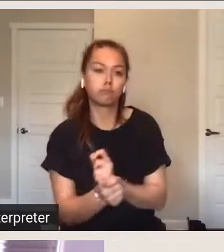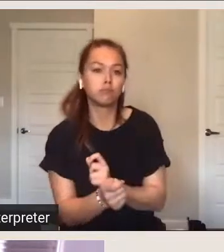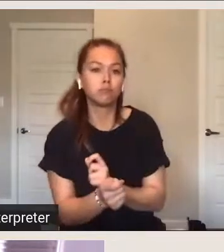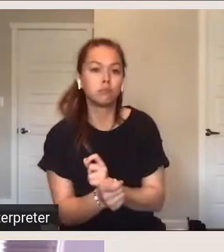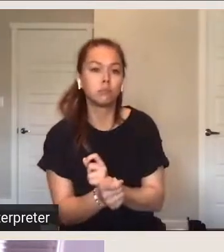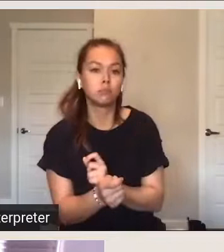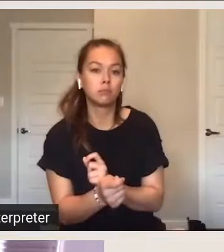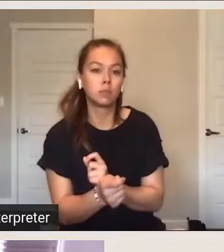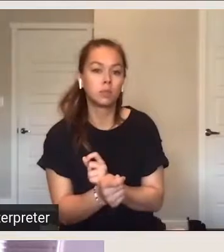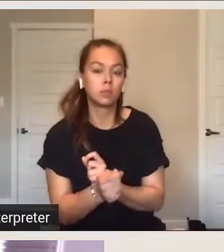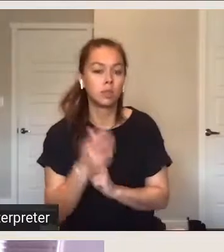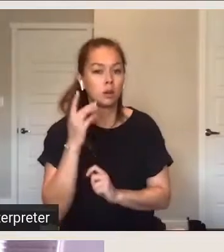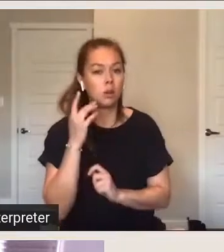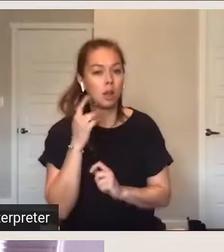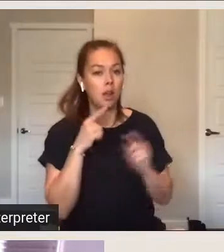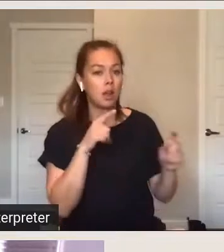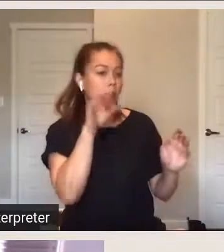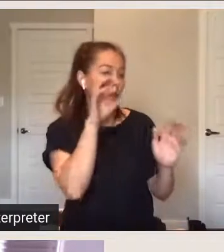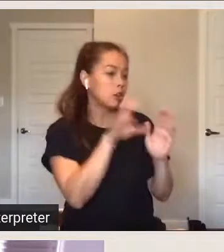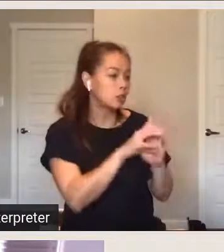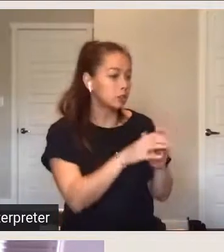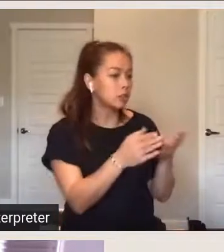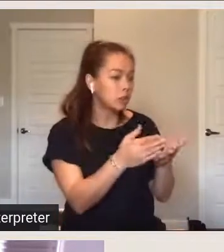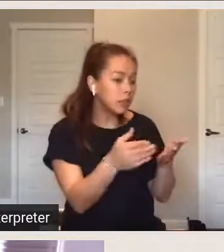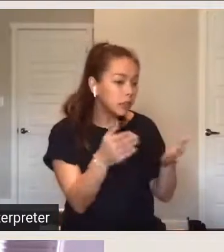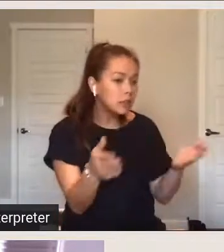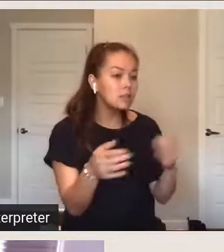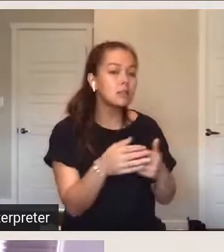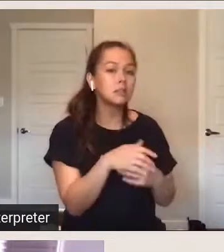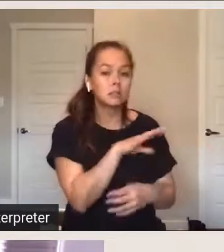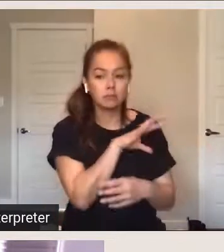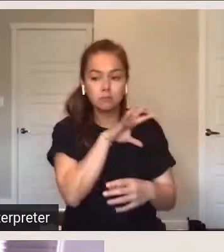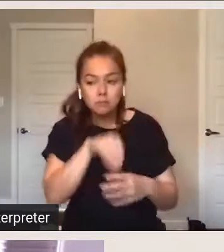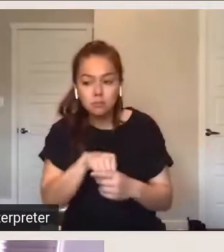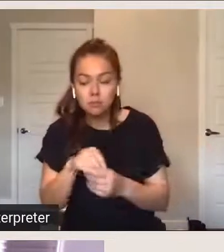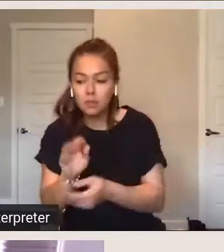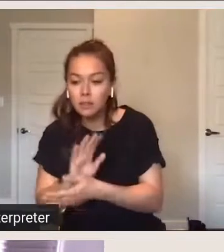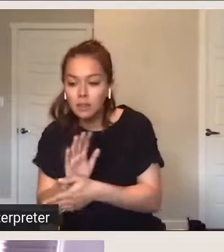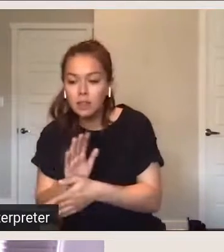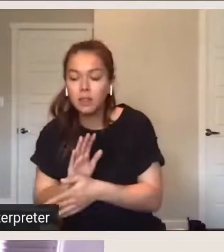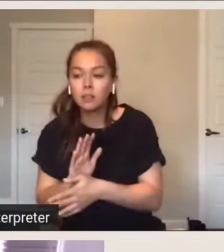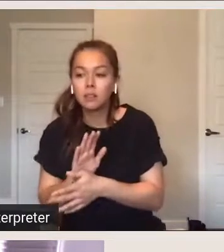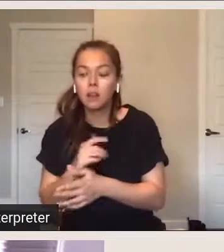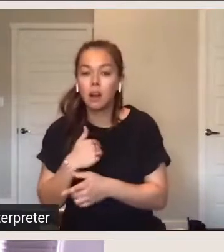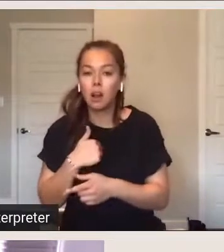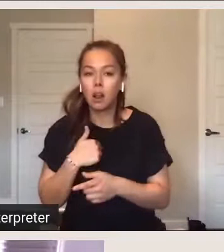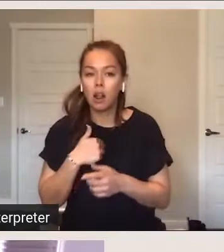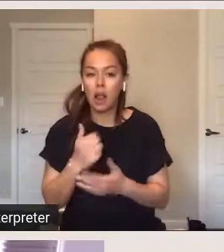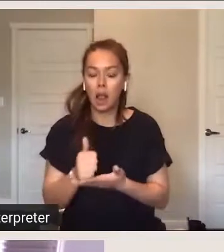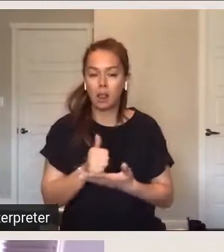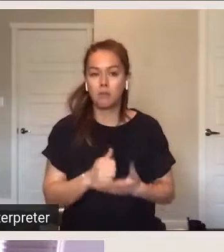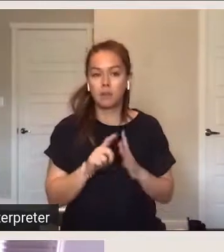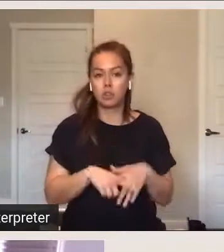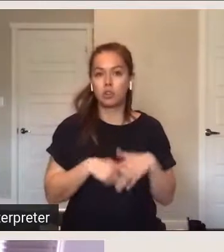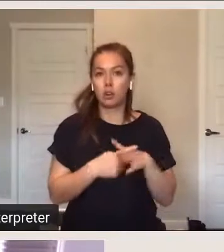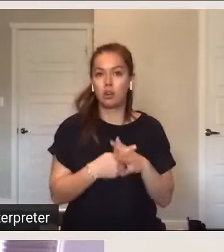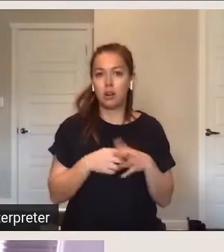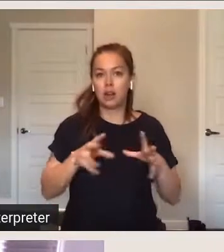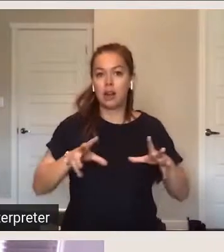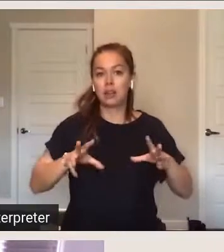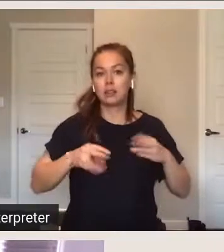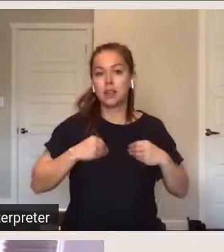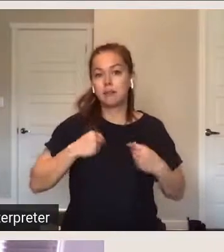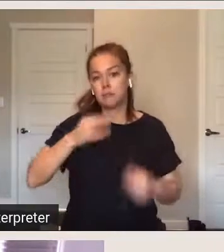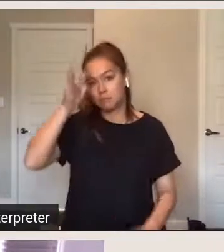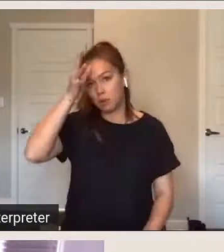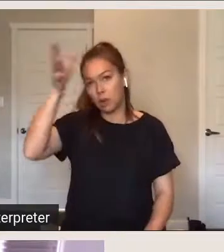and I was starting to accept this idea of my grandpa living in this